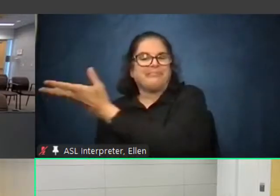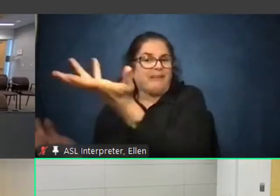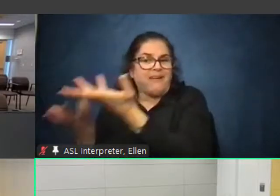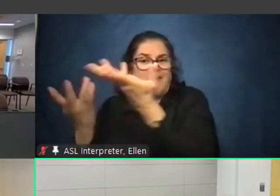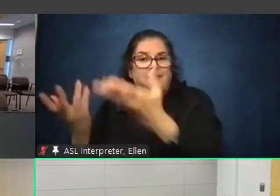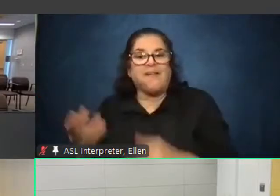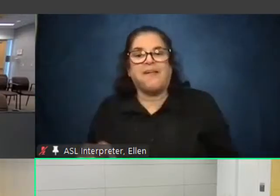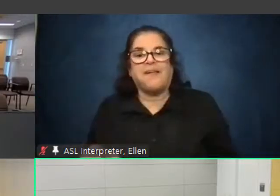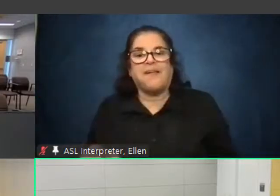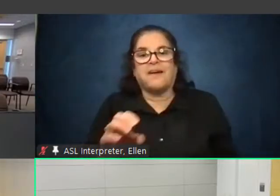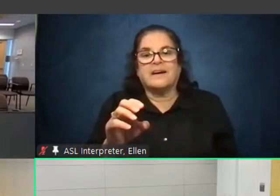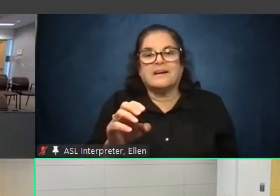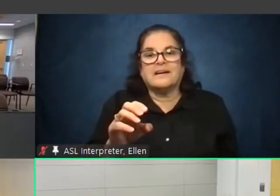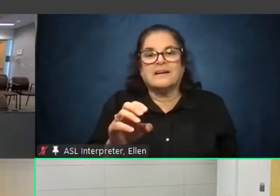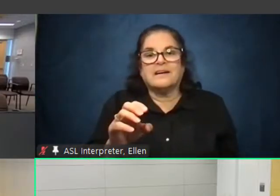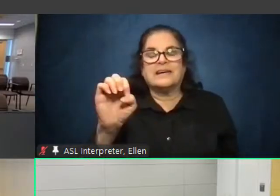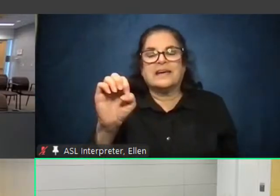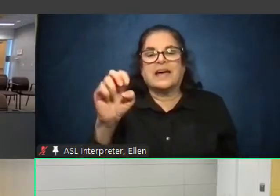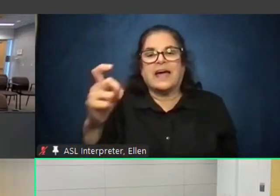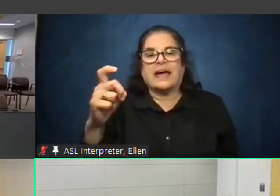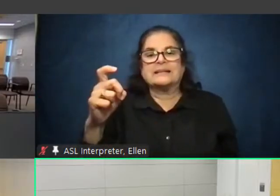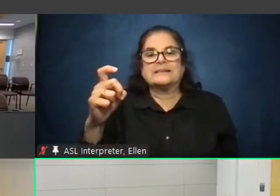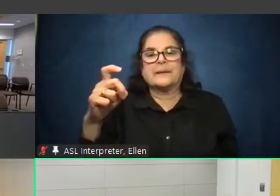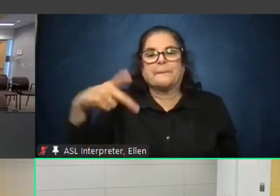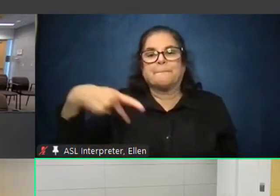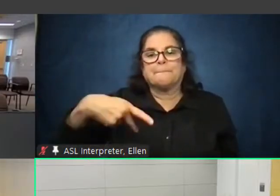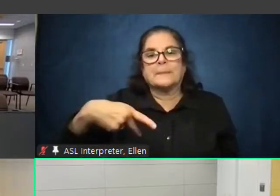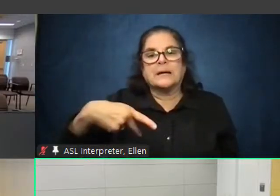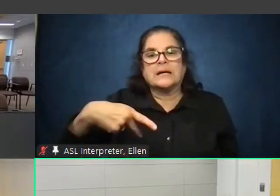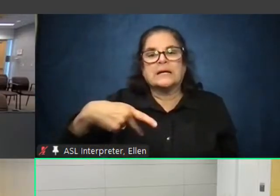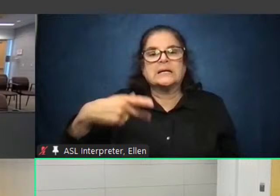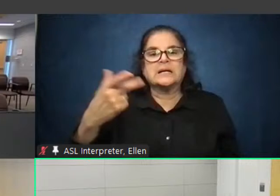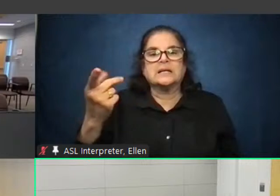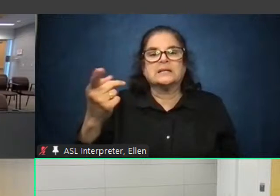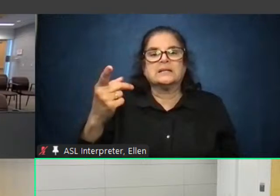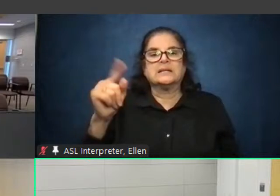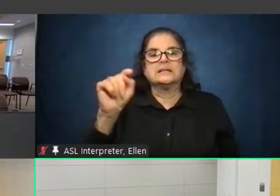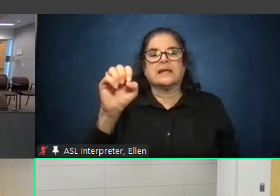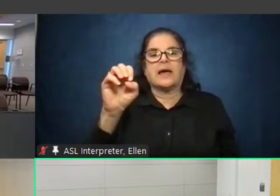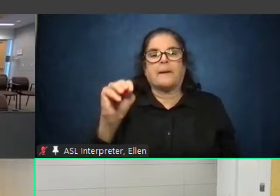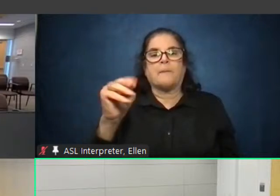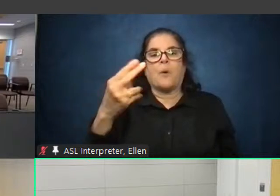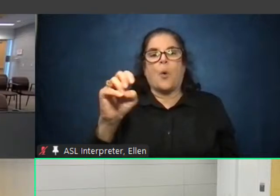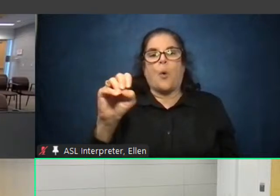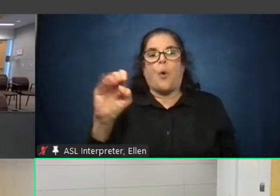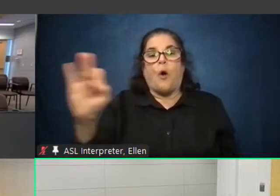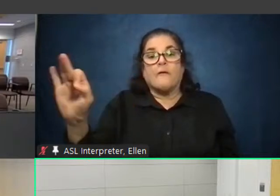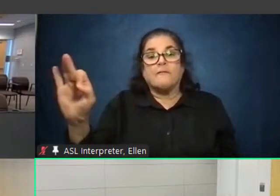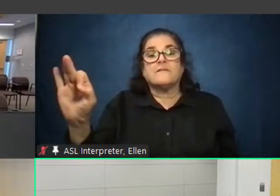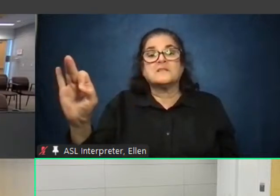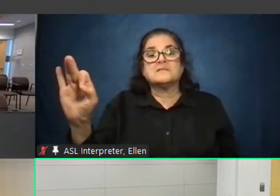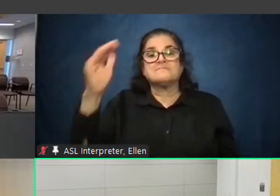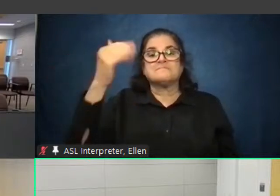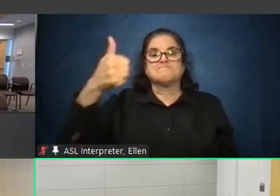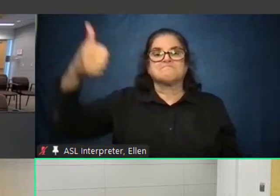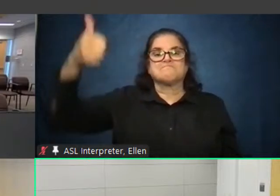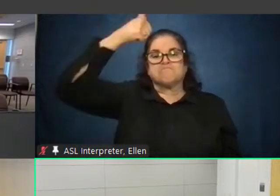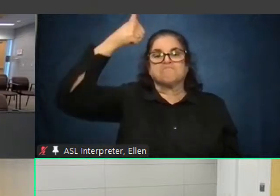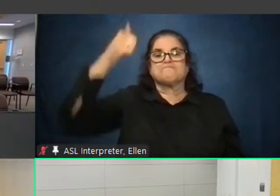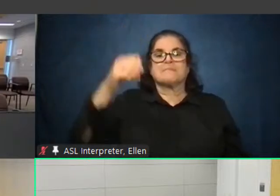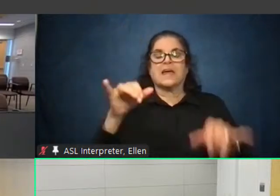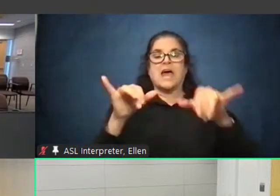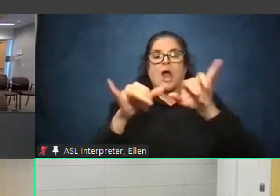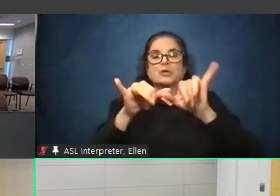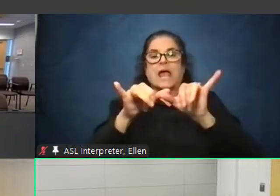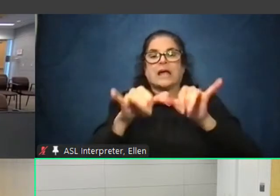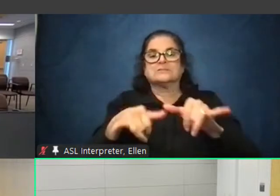EXP, Tom Hoff is the head architect. He's really the visionary on it. And this was his vision kind of for the initial stations. They went out